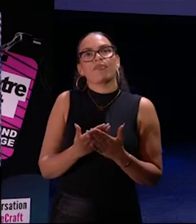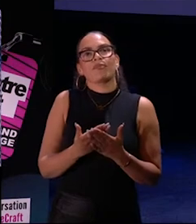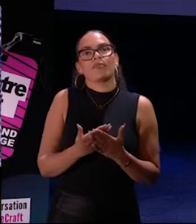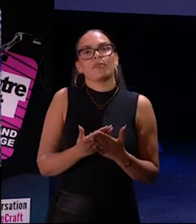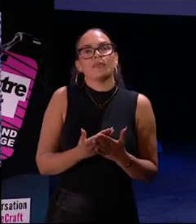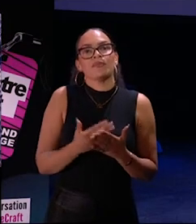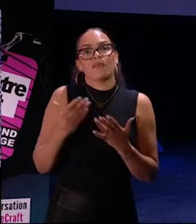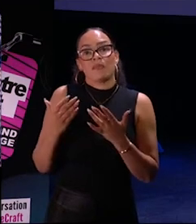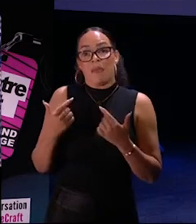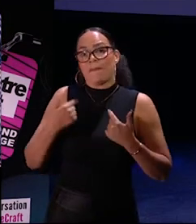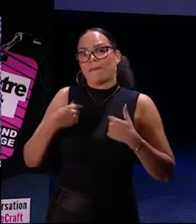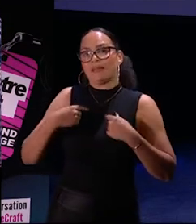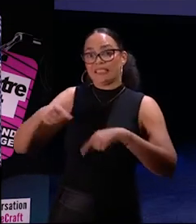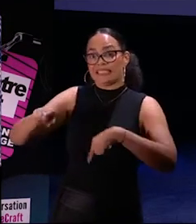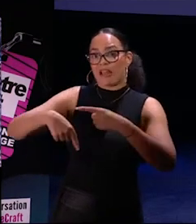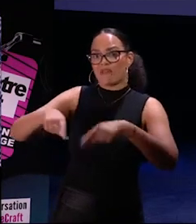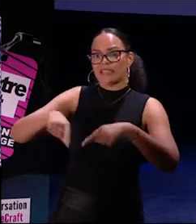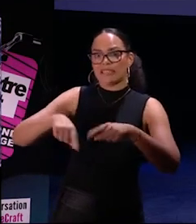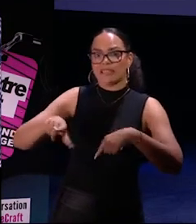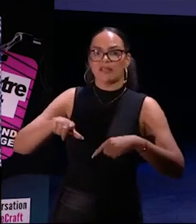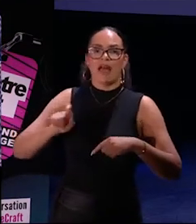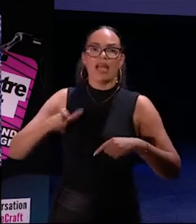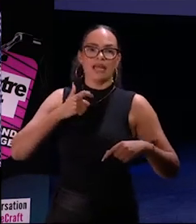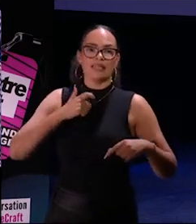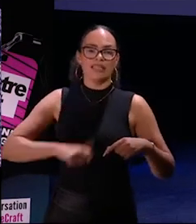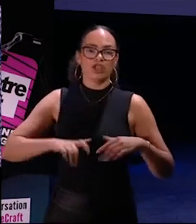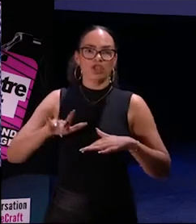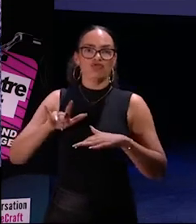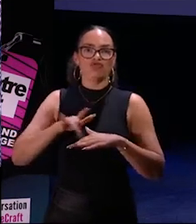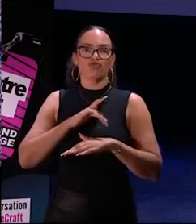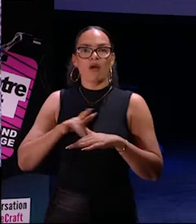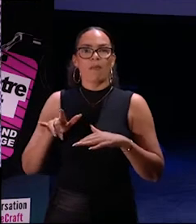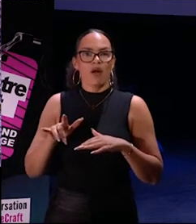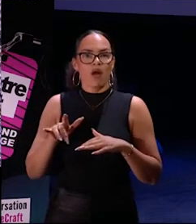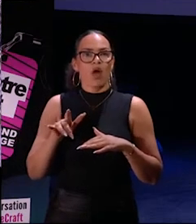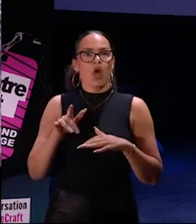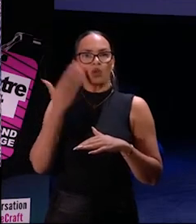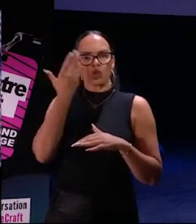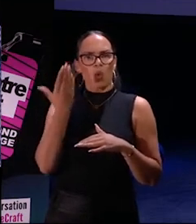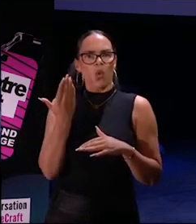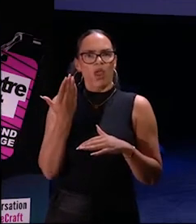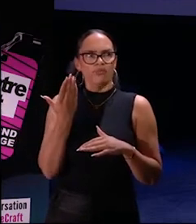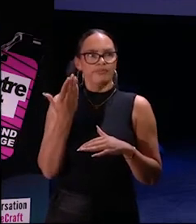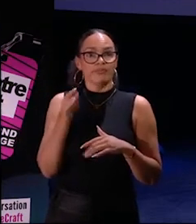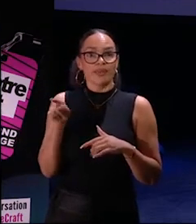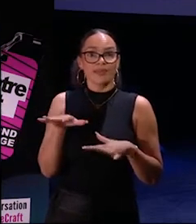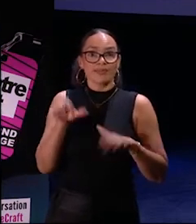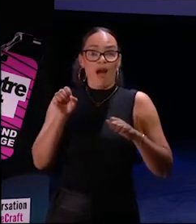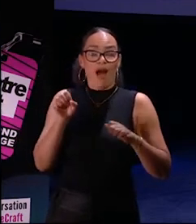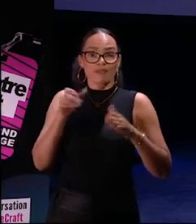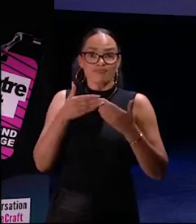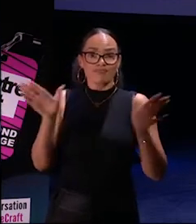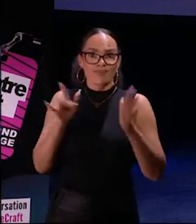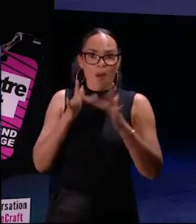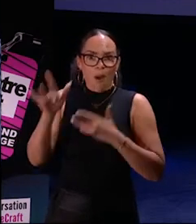was, because I'd been directing at Identity Drama School, was that they suddenly opened up online. And so suddenly there